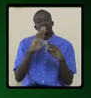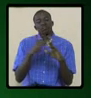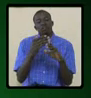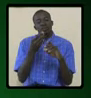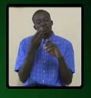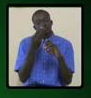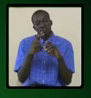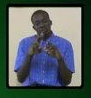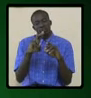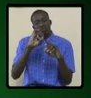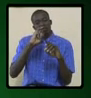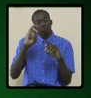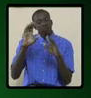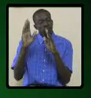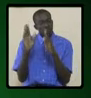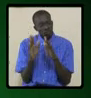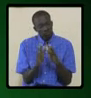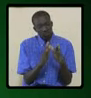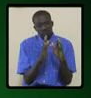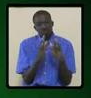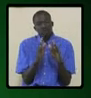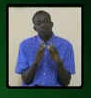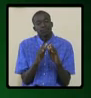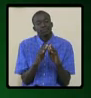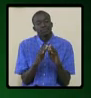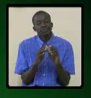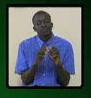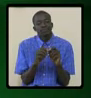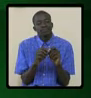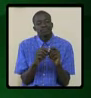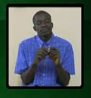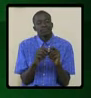no circuit and no current is flowing.